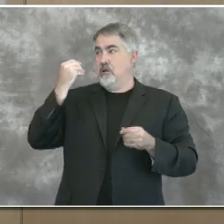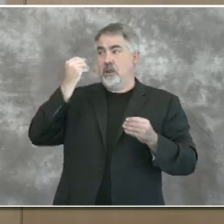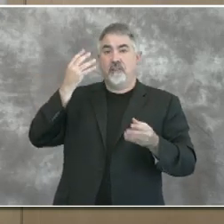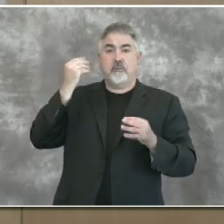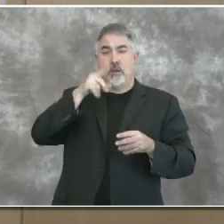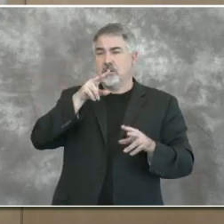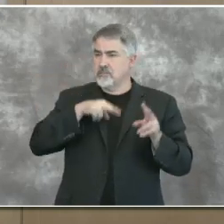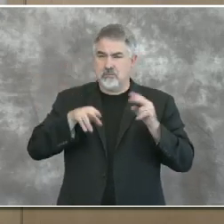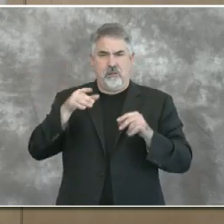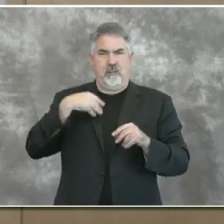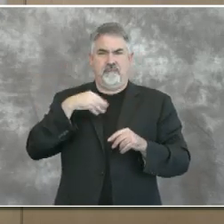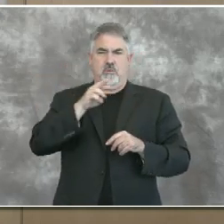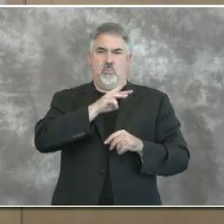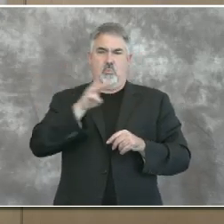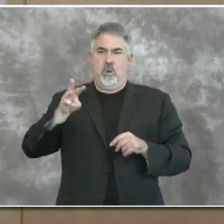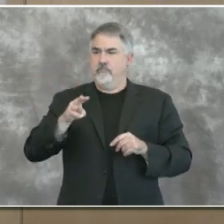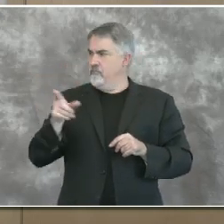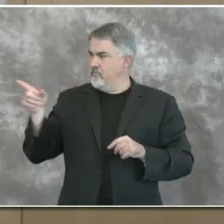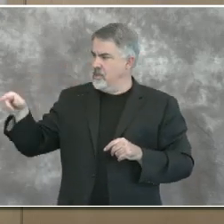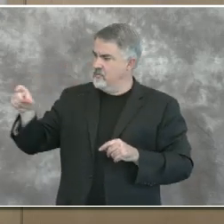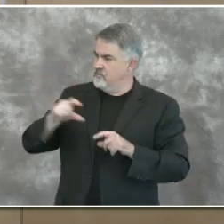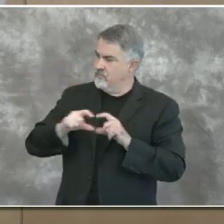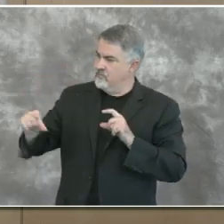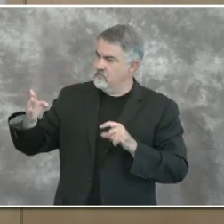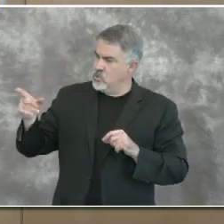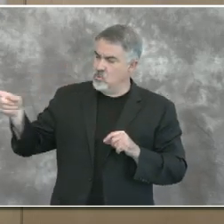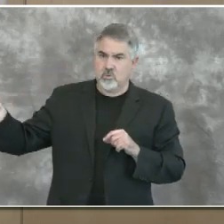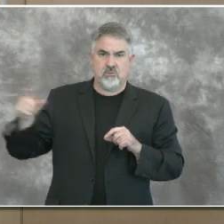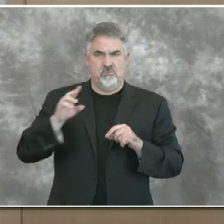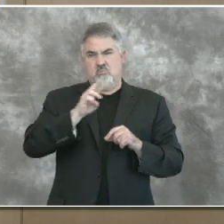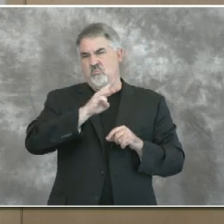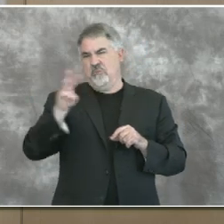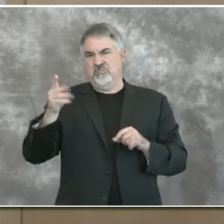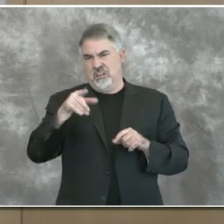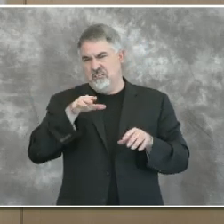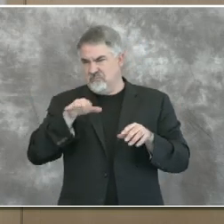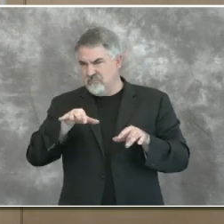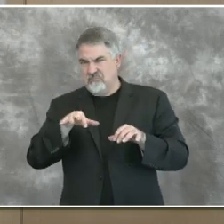the county website address is right in front of me here at